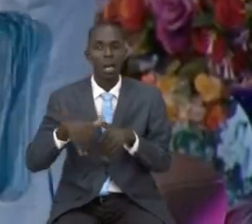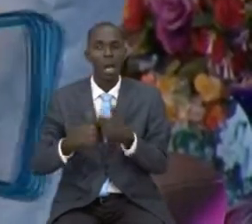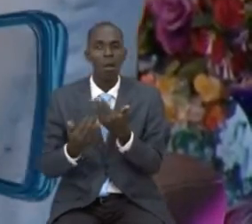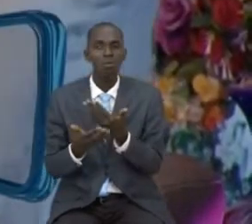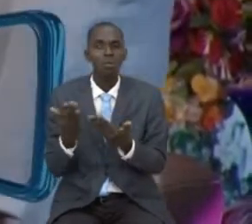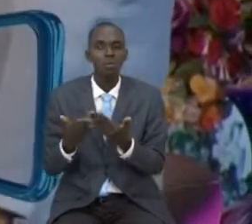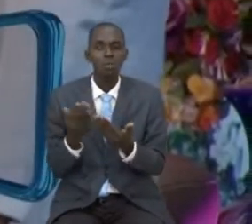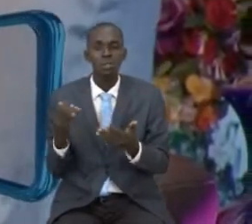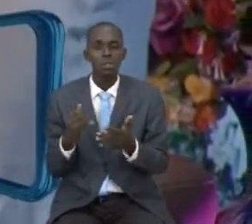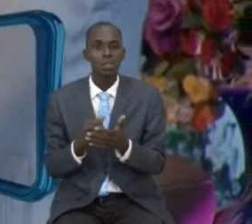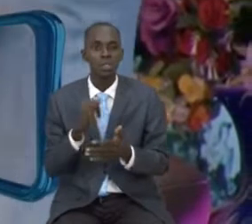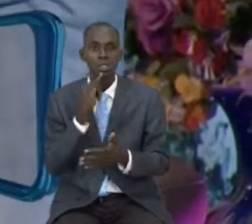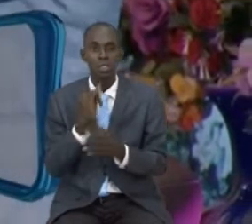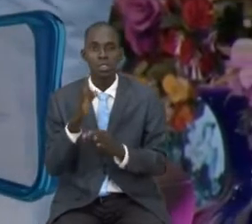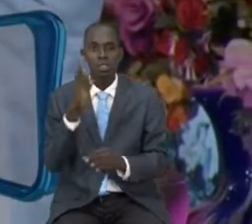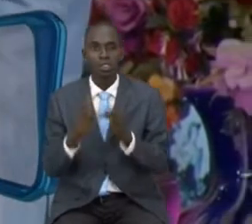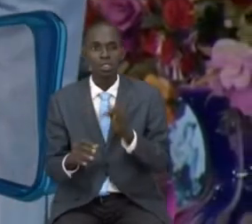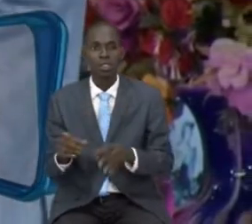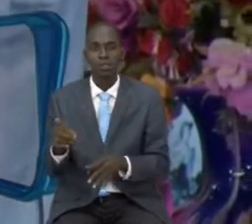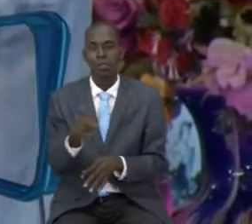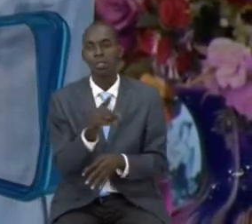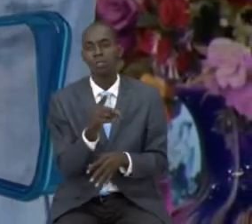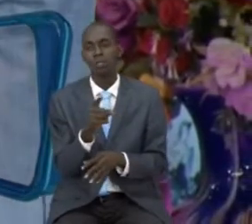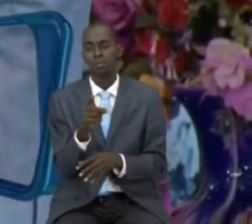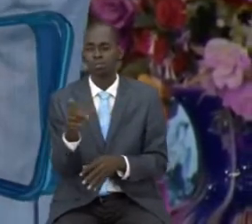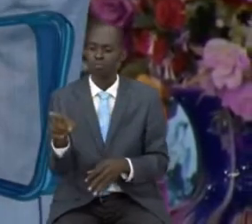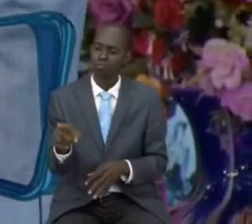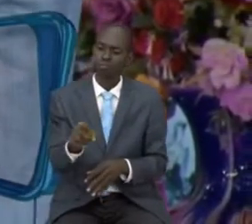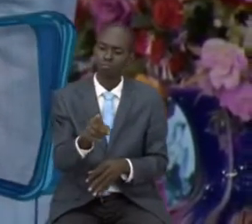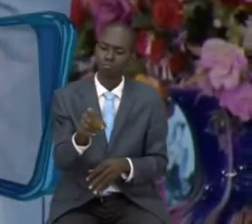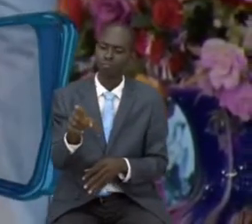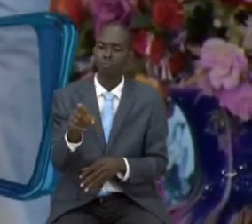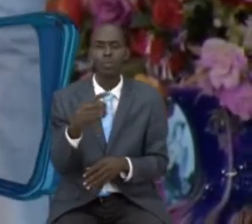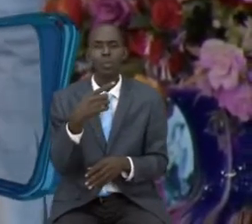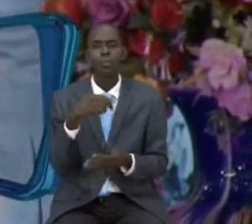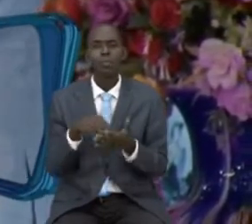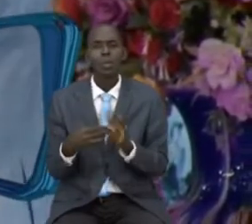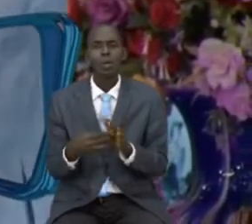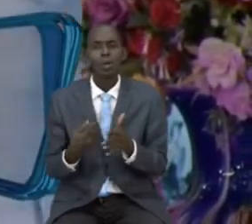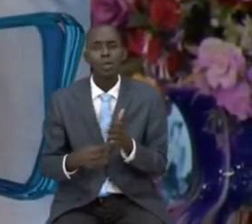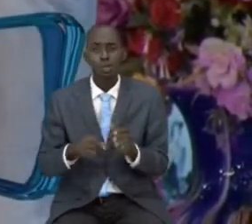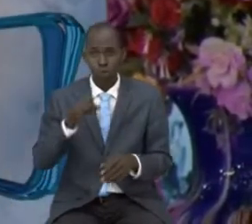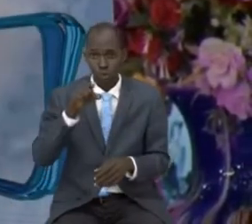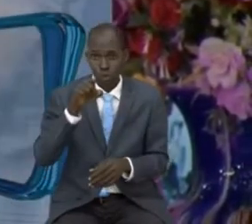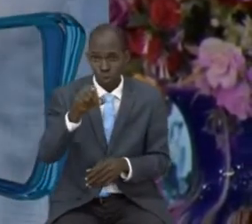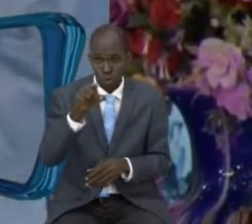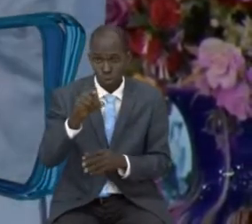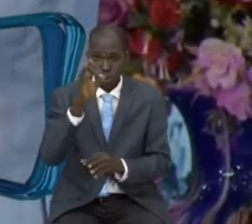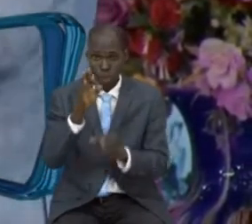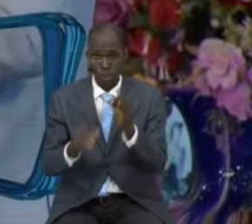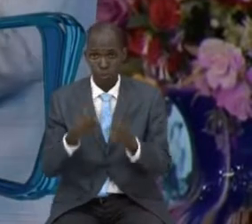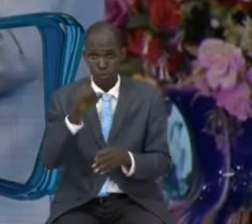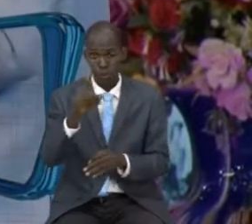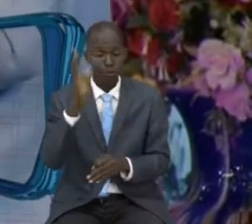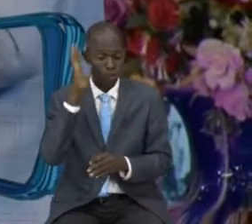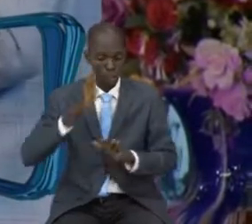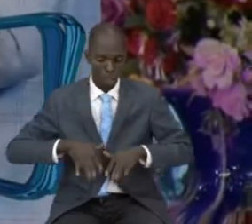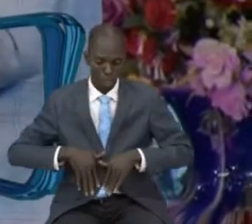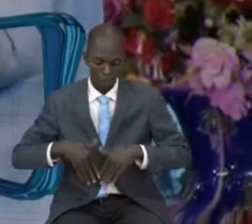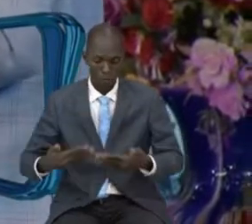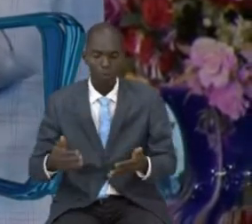if thou, that what thou is, if you shall confess with your